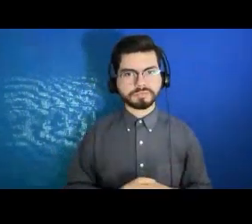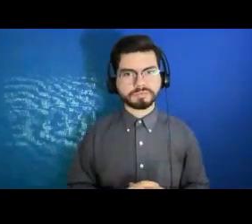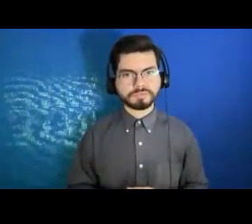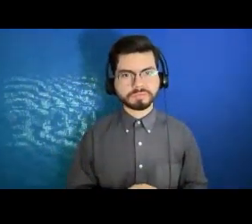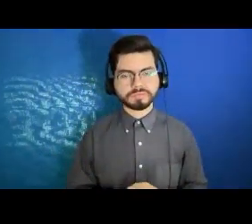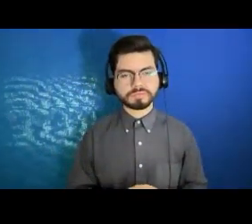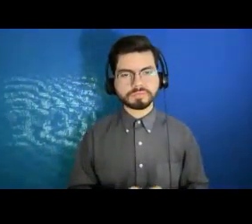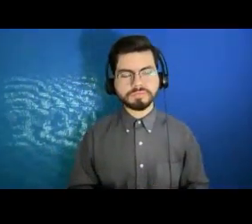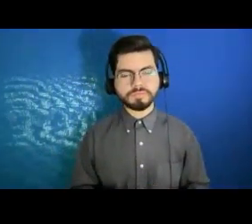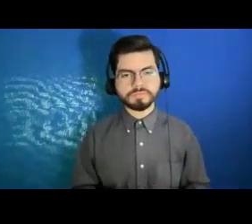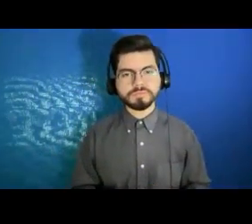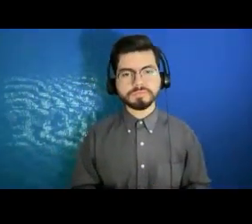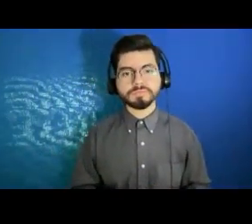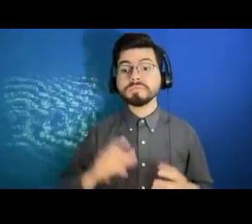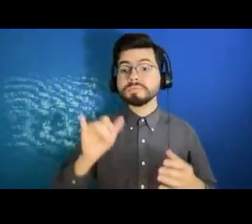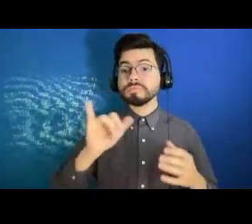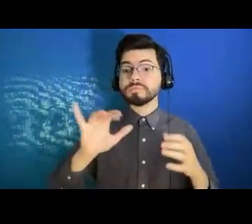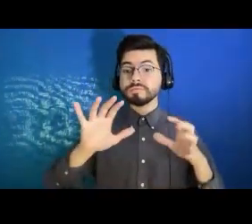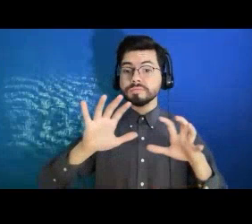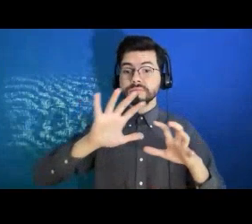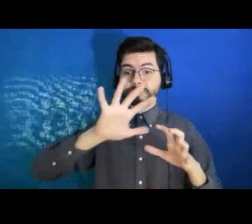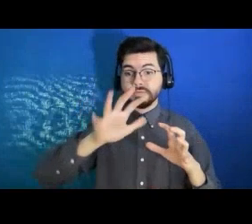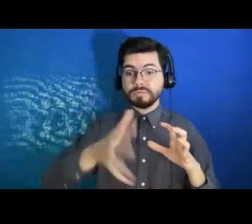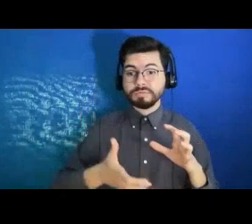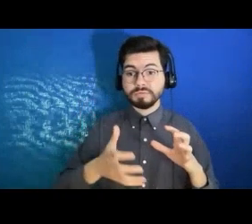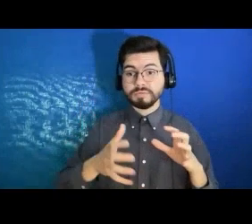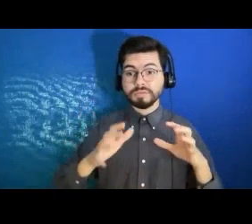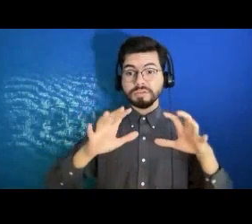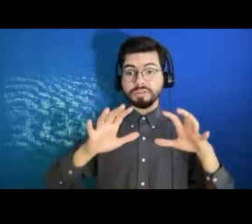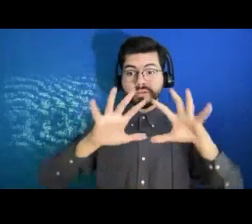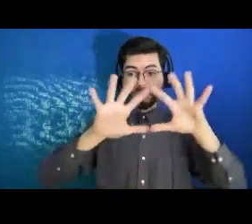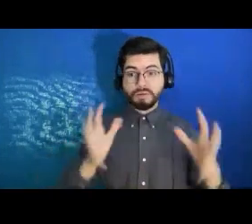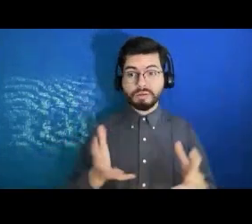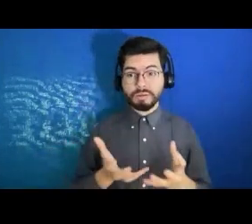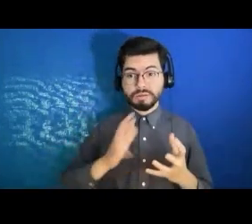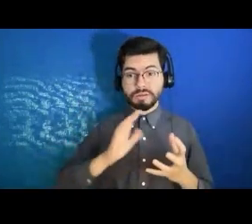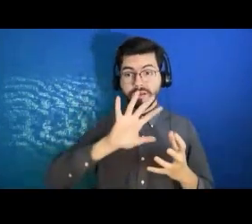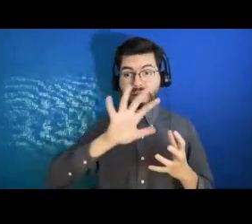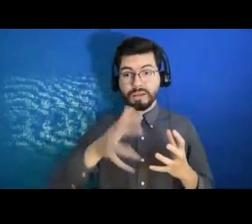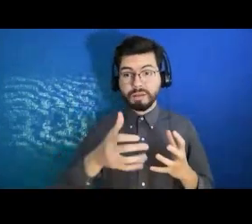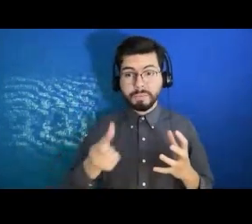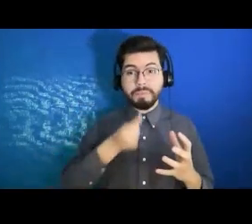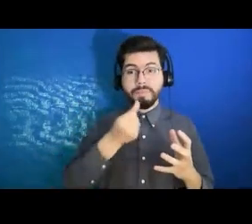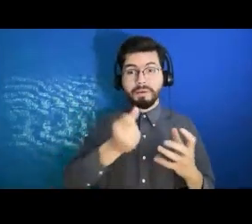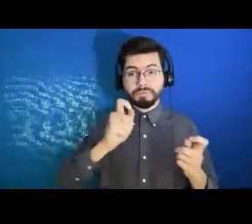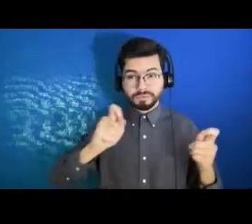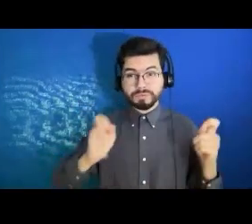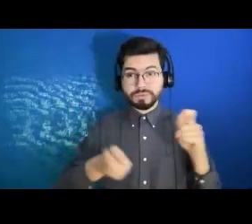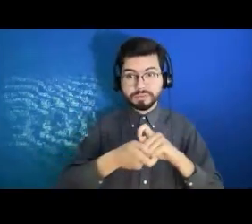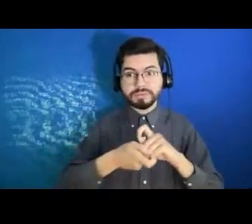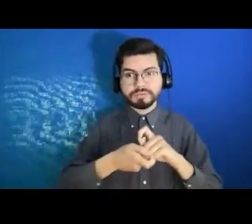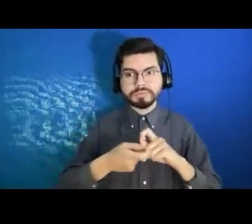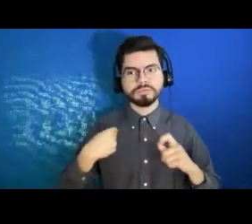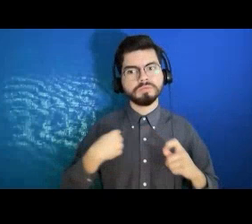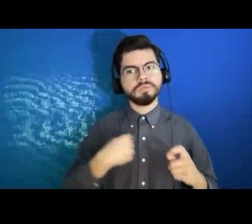Something, and climate change always comes up too, and that'll come up in a minute as kind of a challenge we face, but something we're starting to